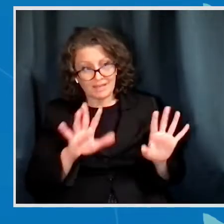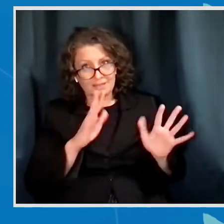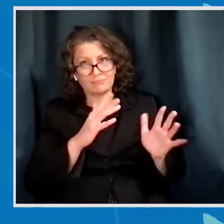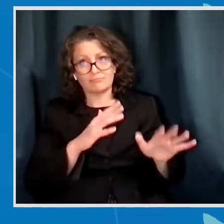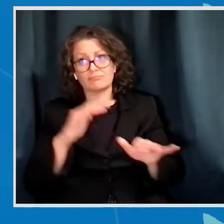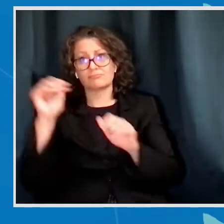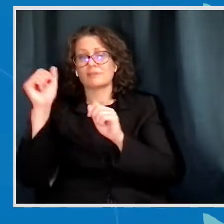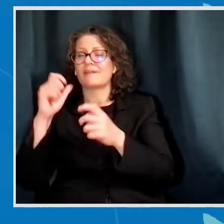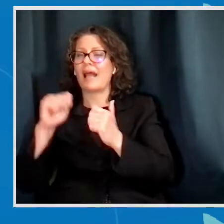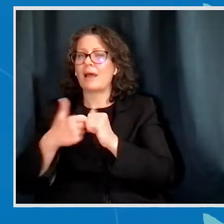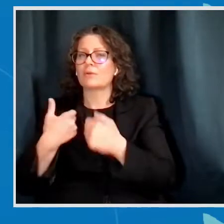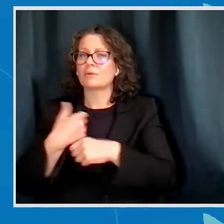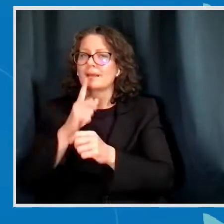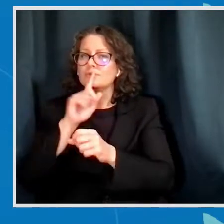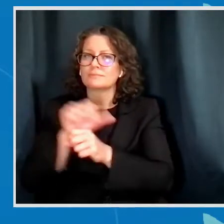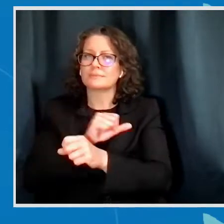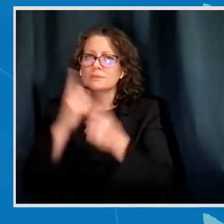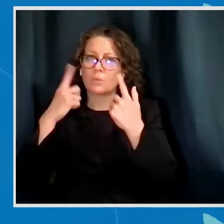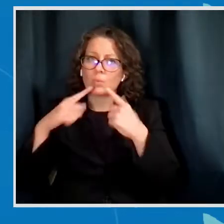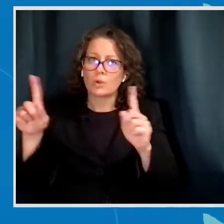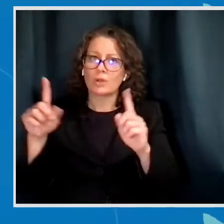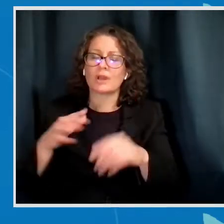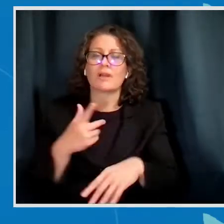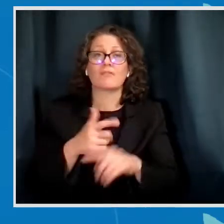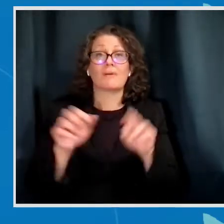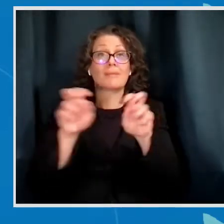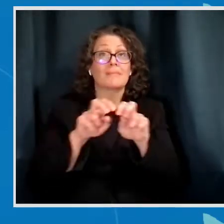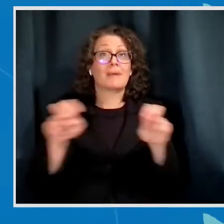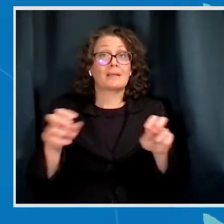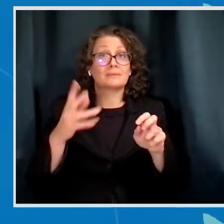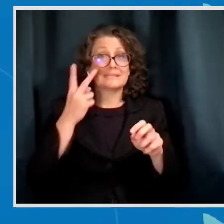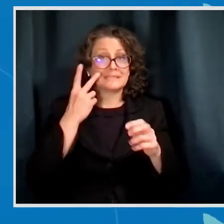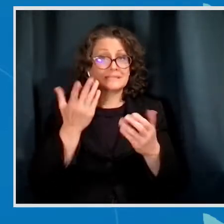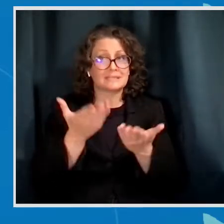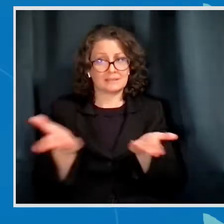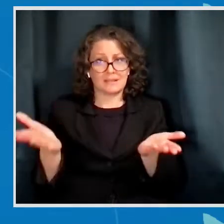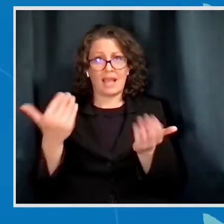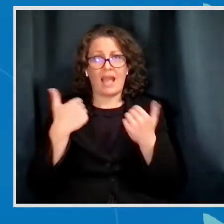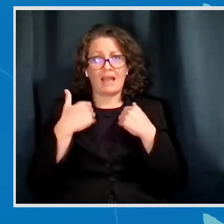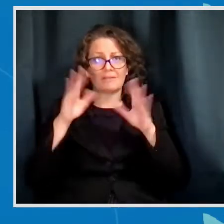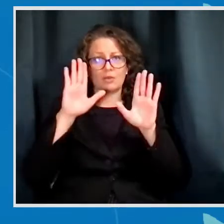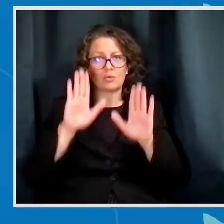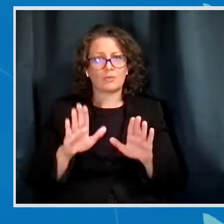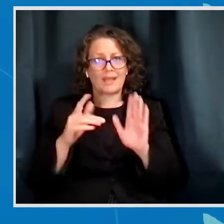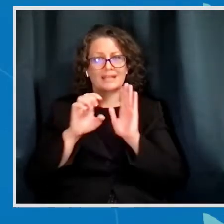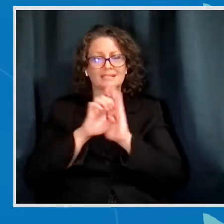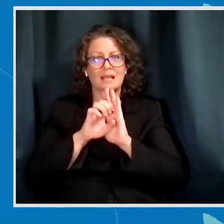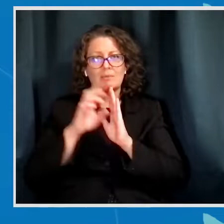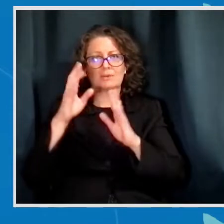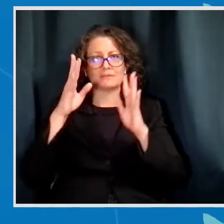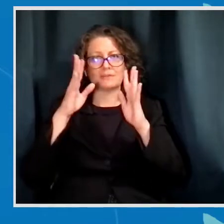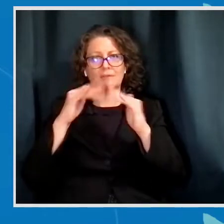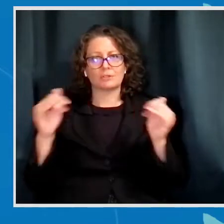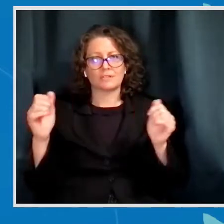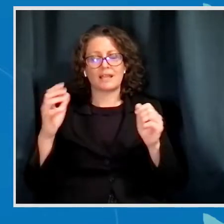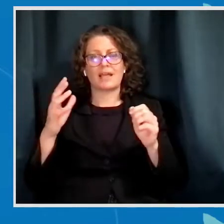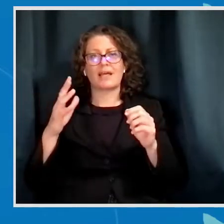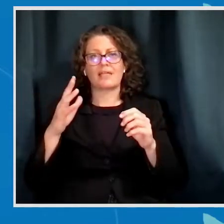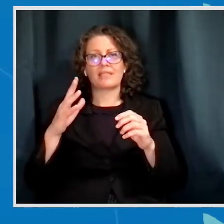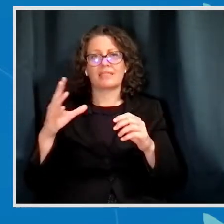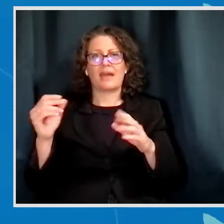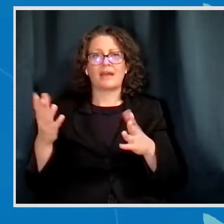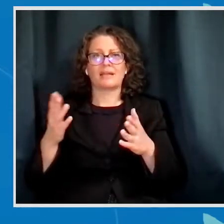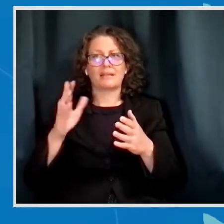So from this panel, as you can see here, we've got a great example of the diversity that comes to the table when we discuss